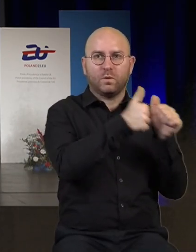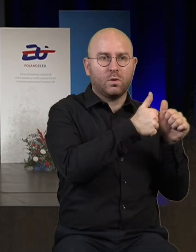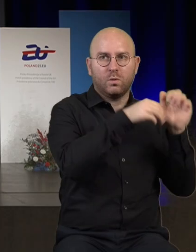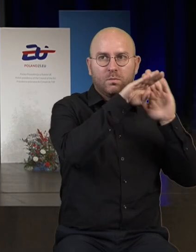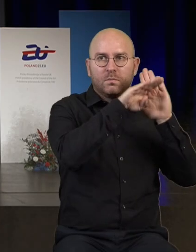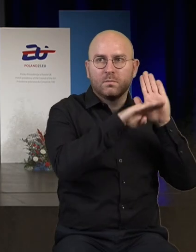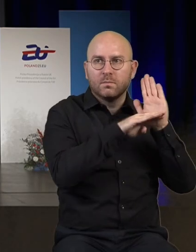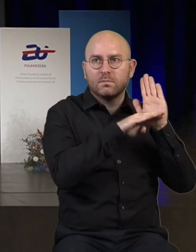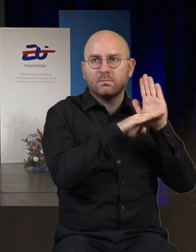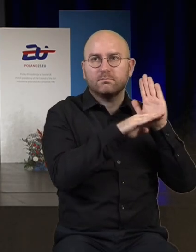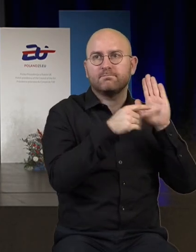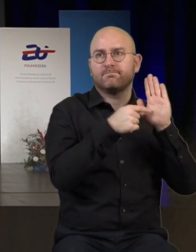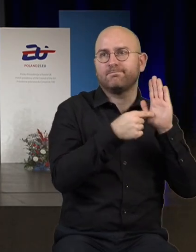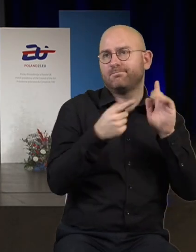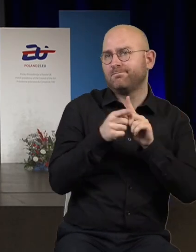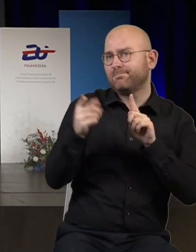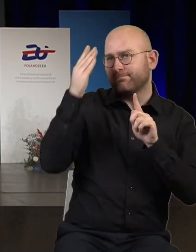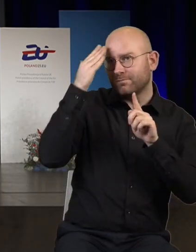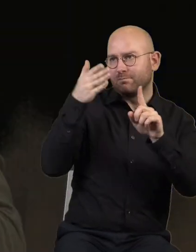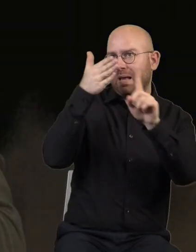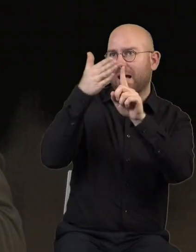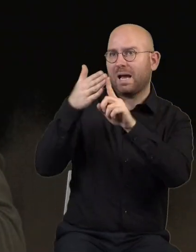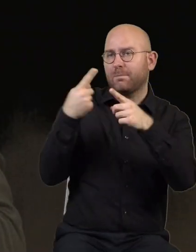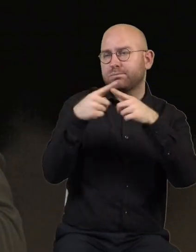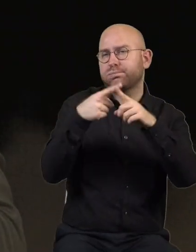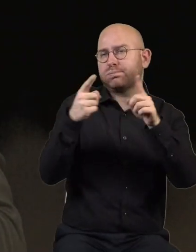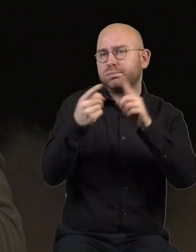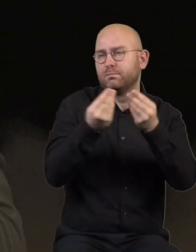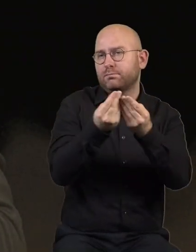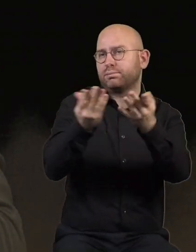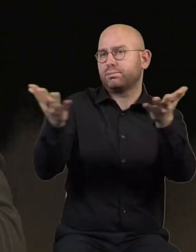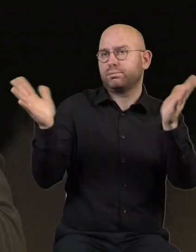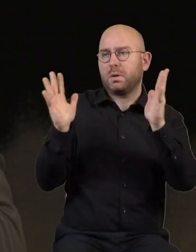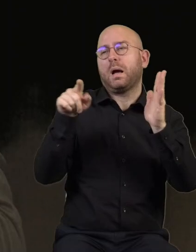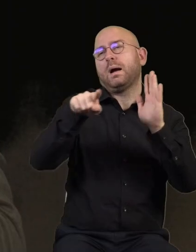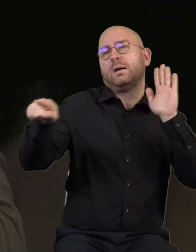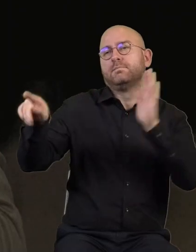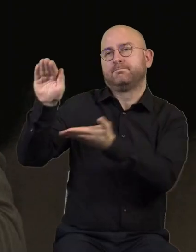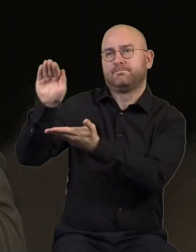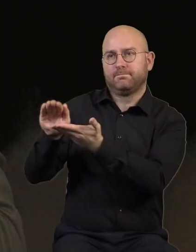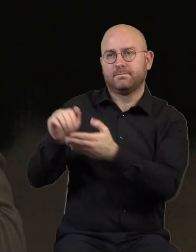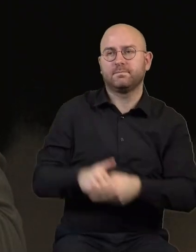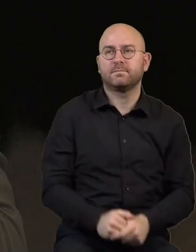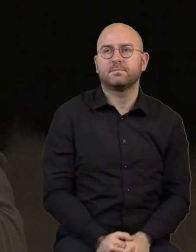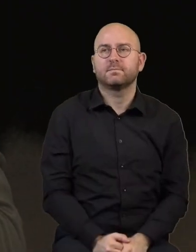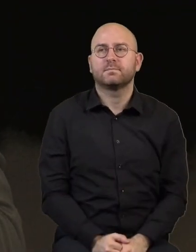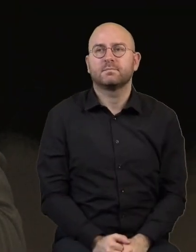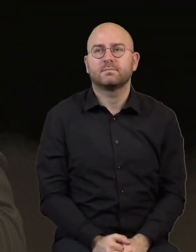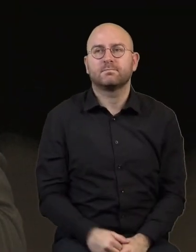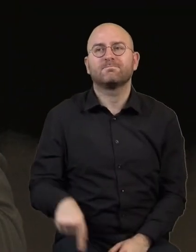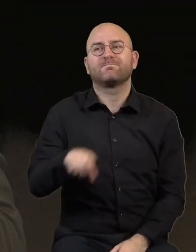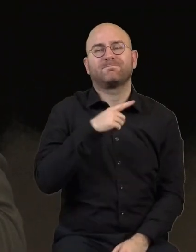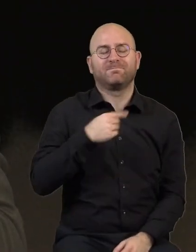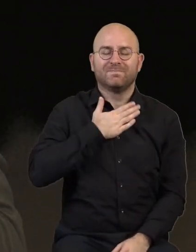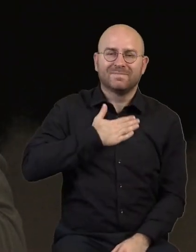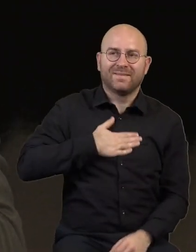challenges, I would say, that we face, to try and harmonize the approach to ensure that what we advocate as